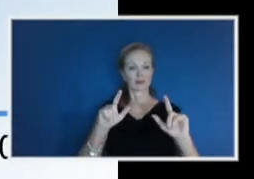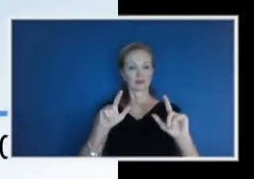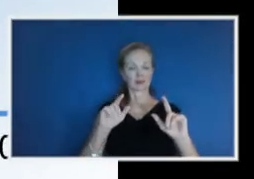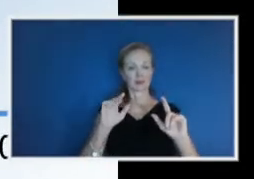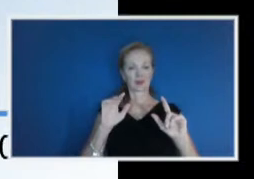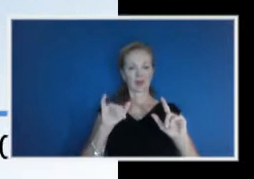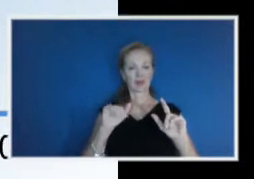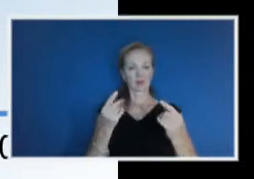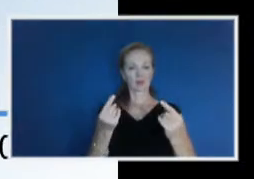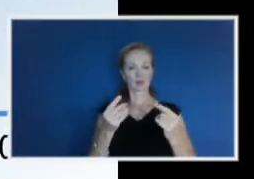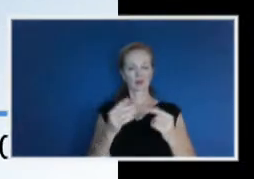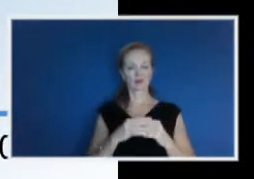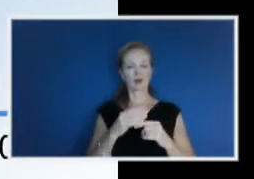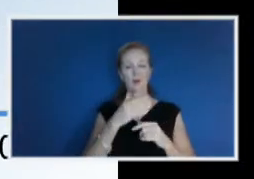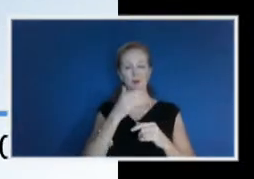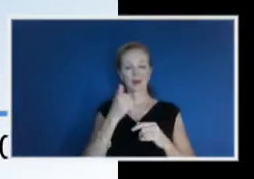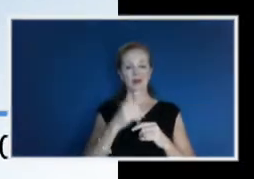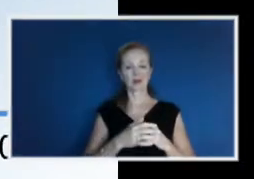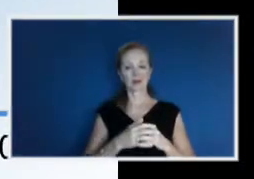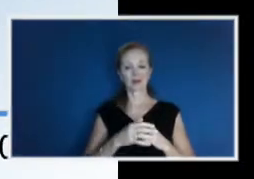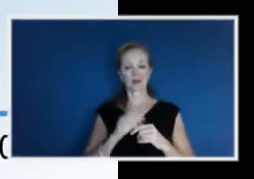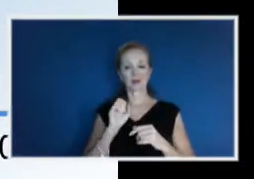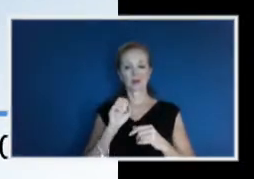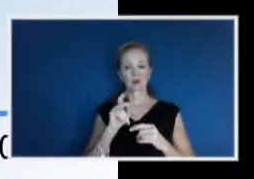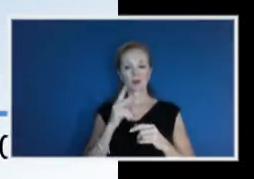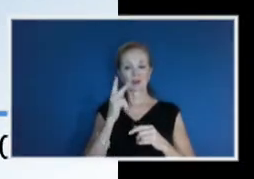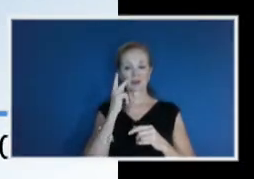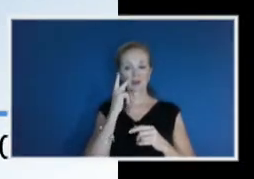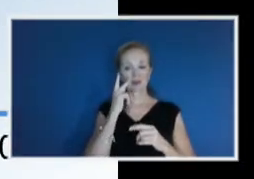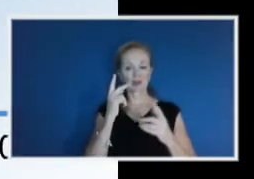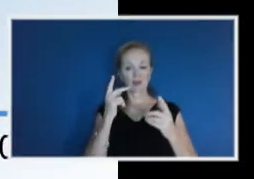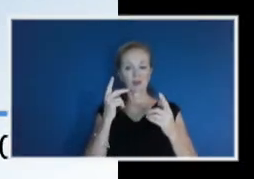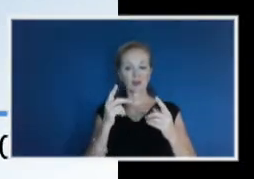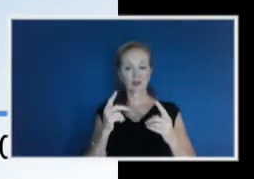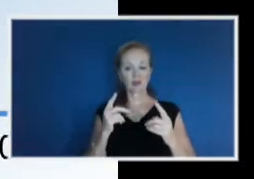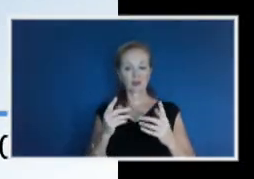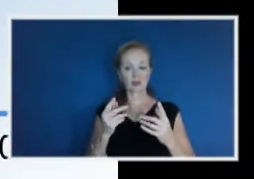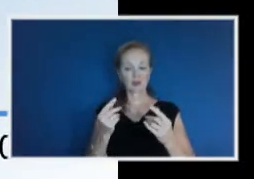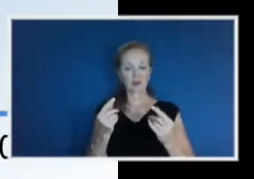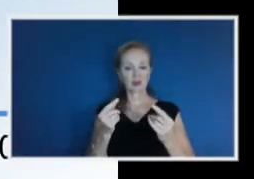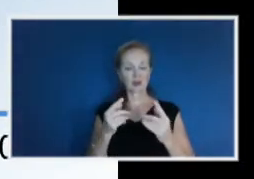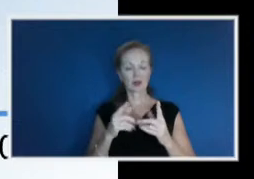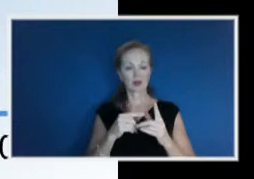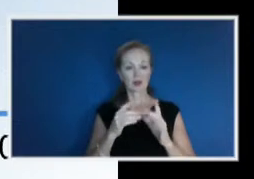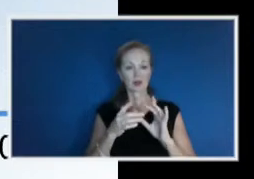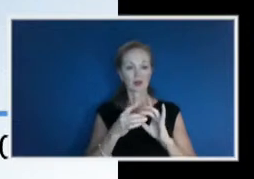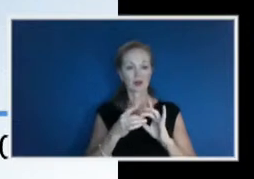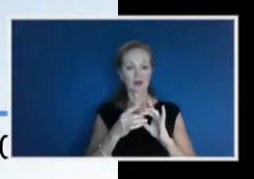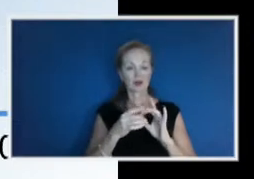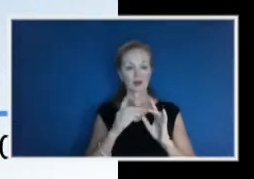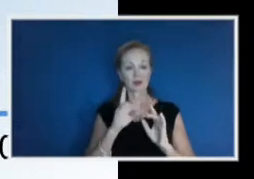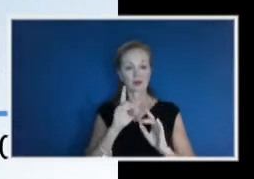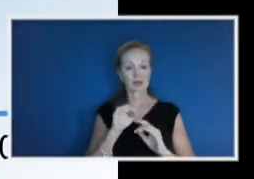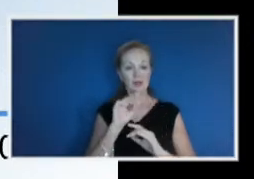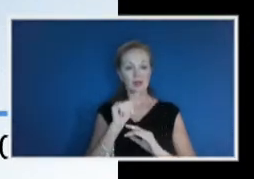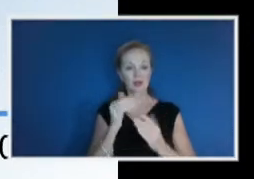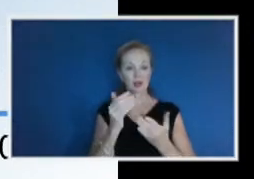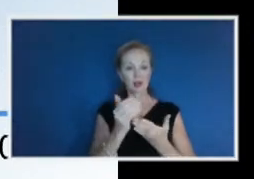we'll do. Much better. Okay, so you can see here what else we did in terms of our data collection. That was